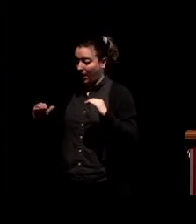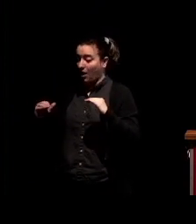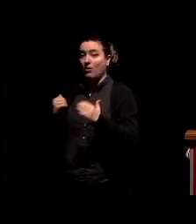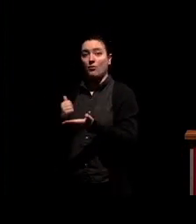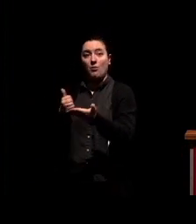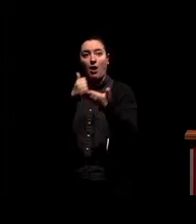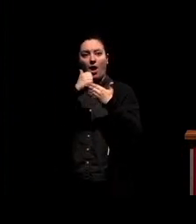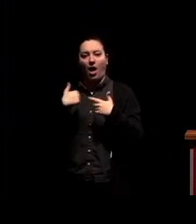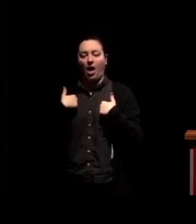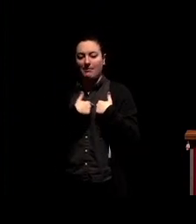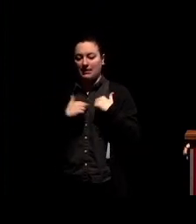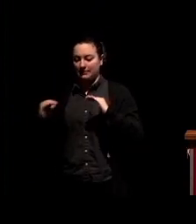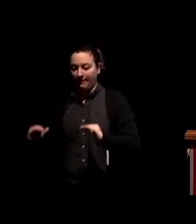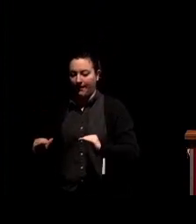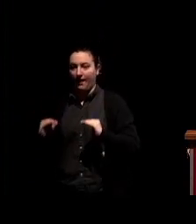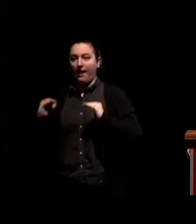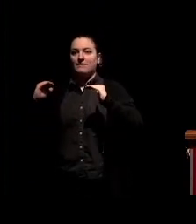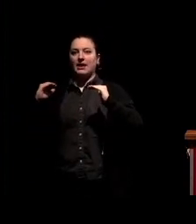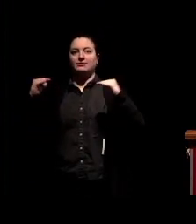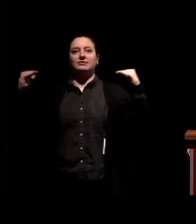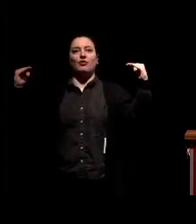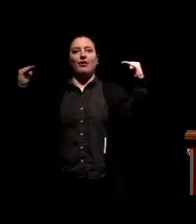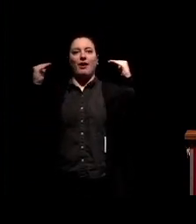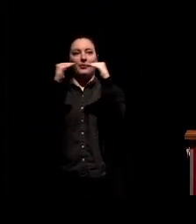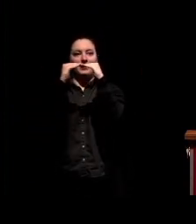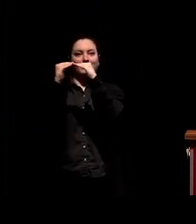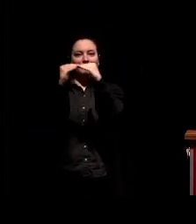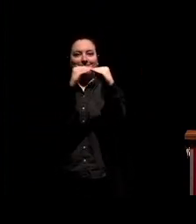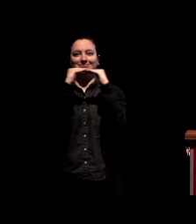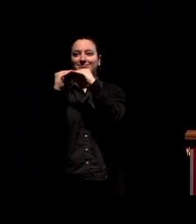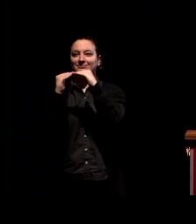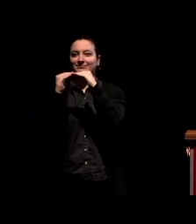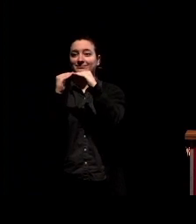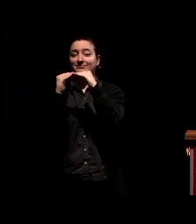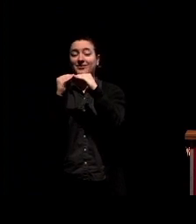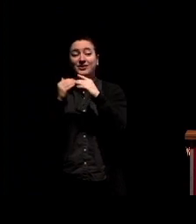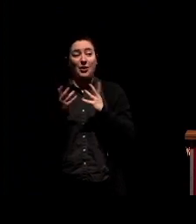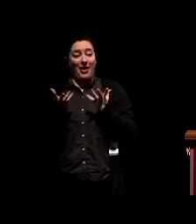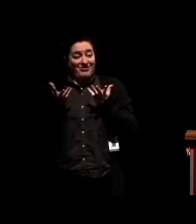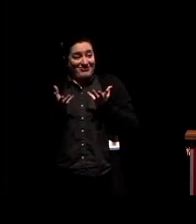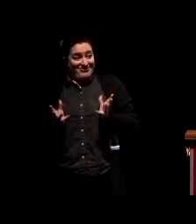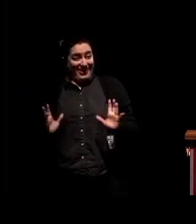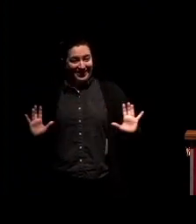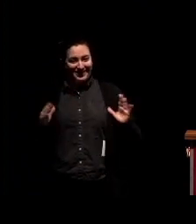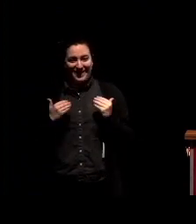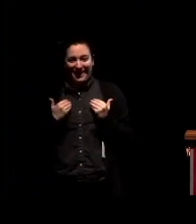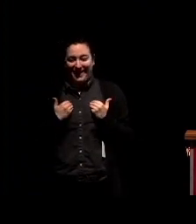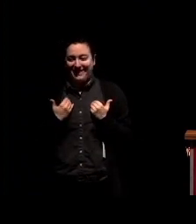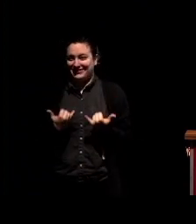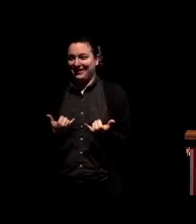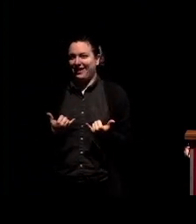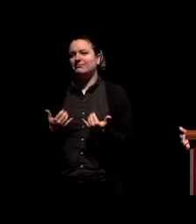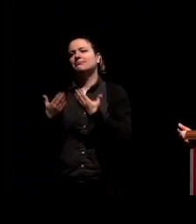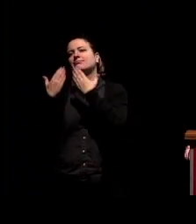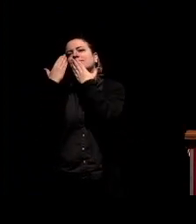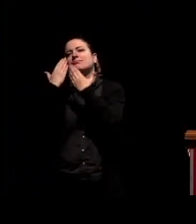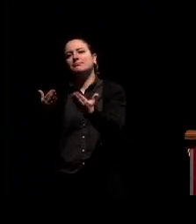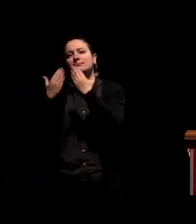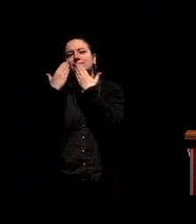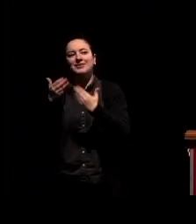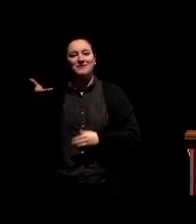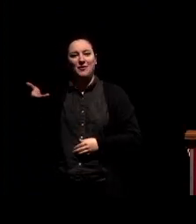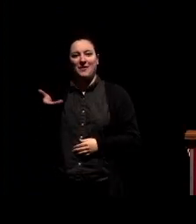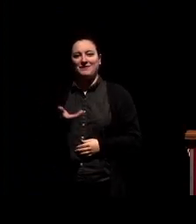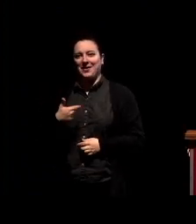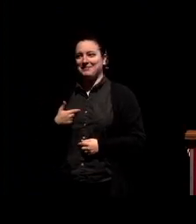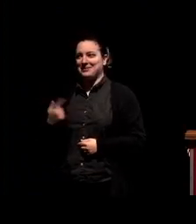mental health equity. And that's all that I have today. I thank you all for having me, having invited